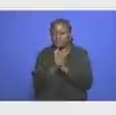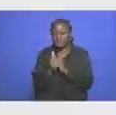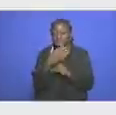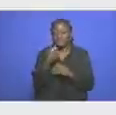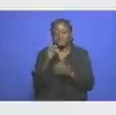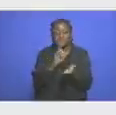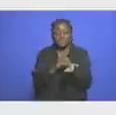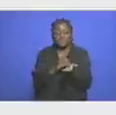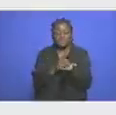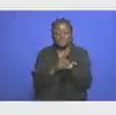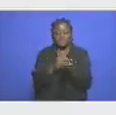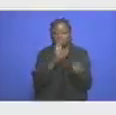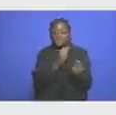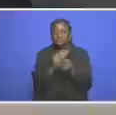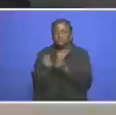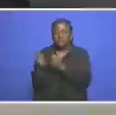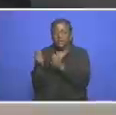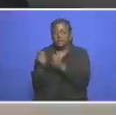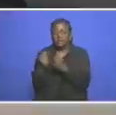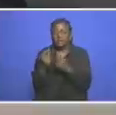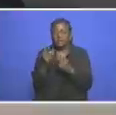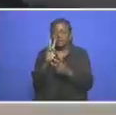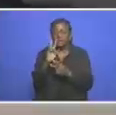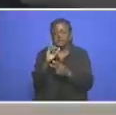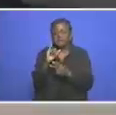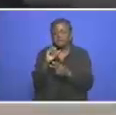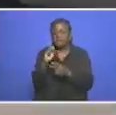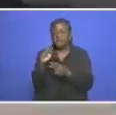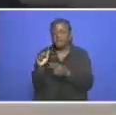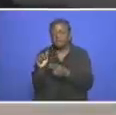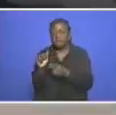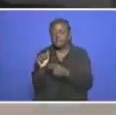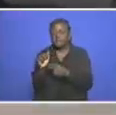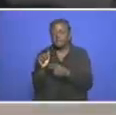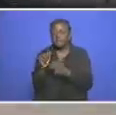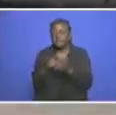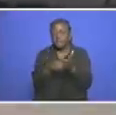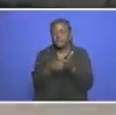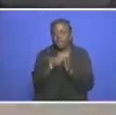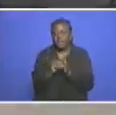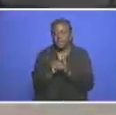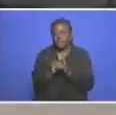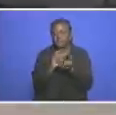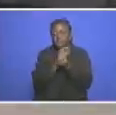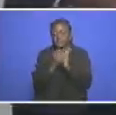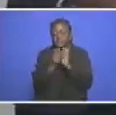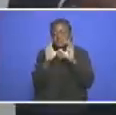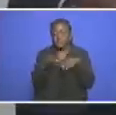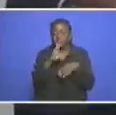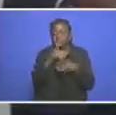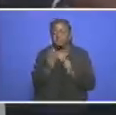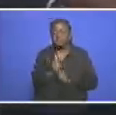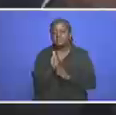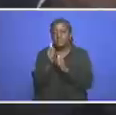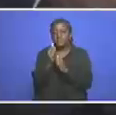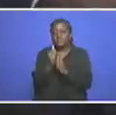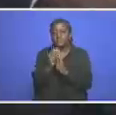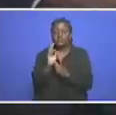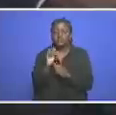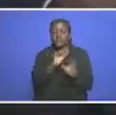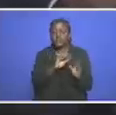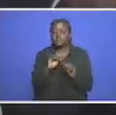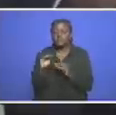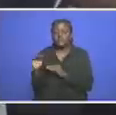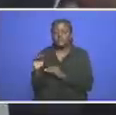travel visa requirement adjustments could be followed by investigation. We're doing away the costing. We're doing away